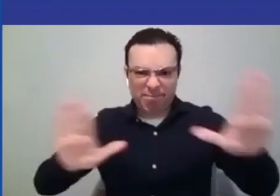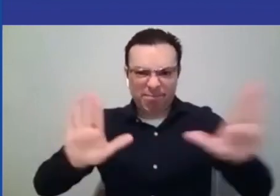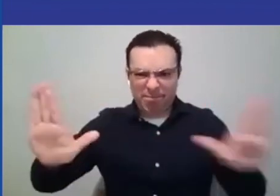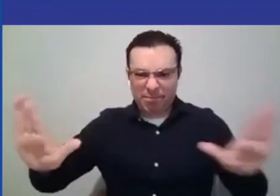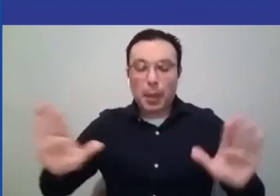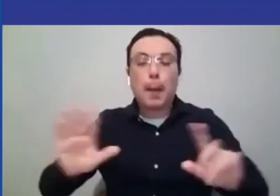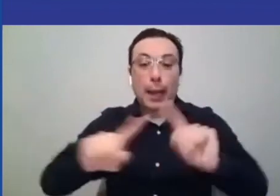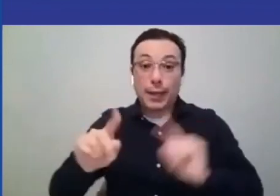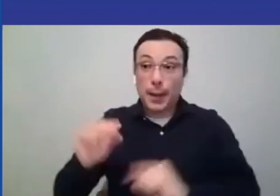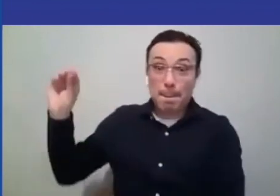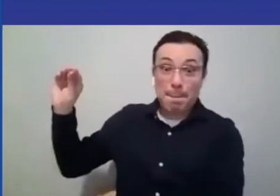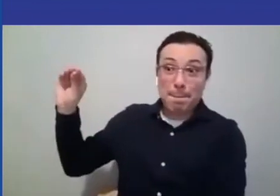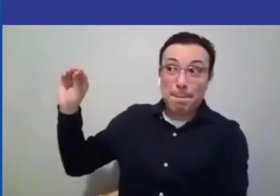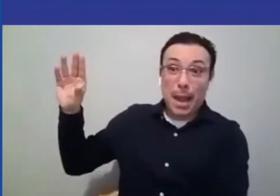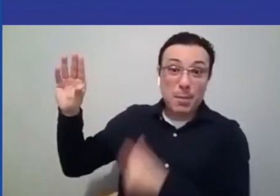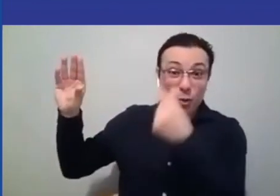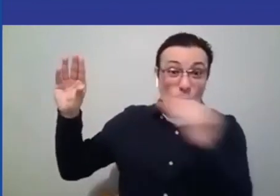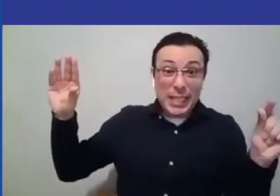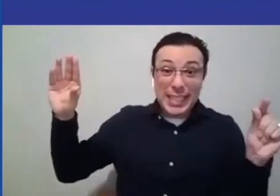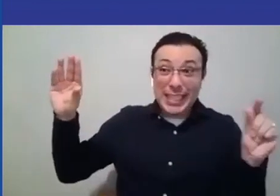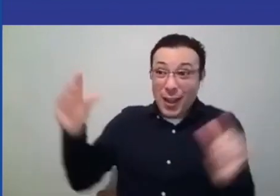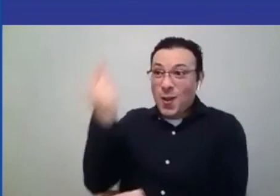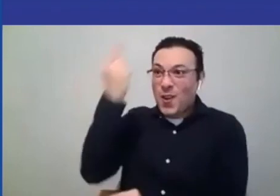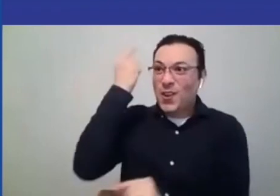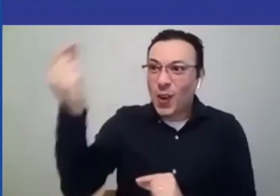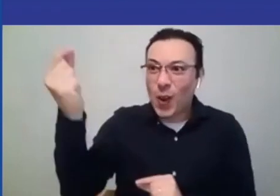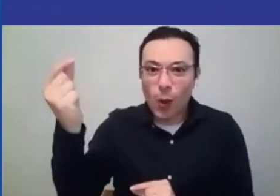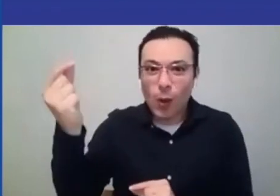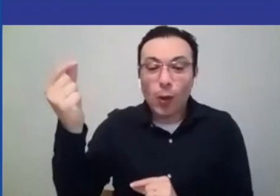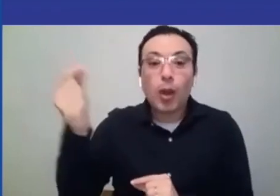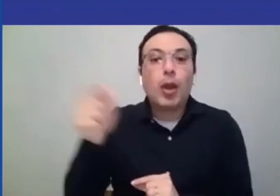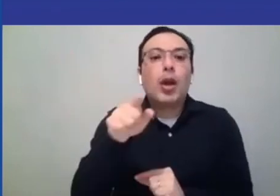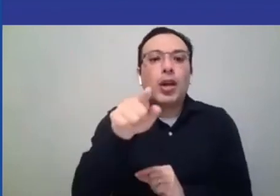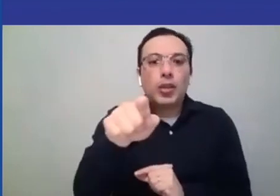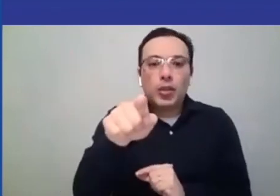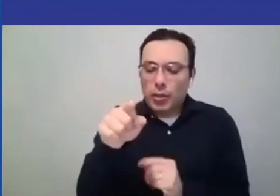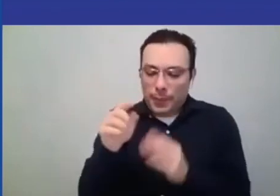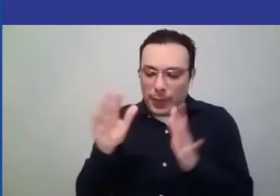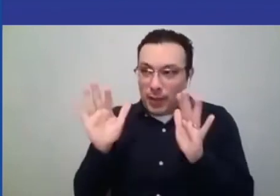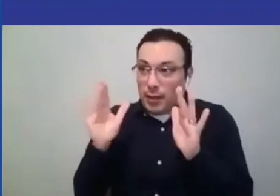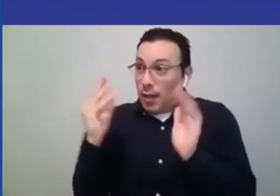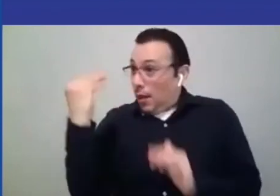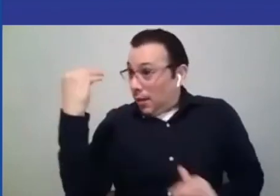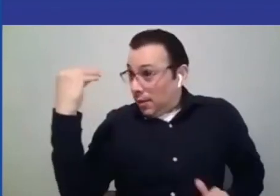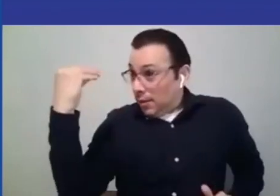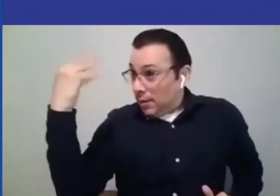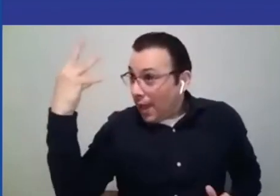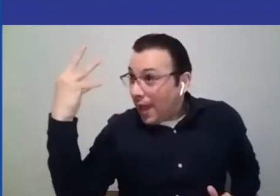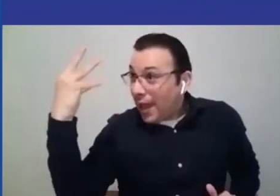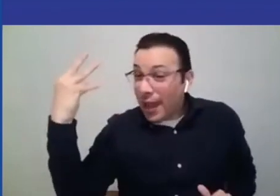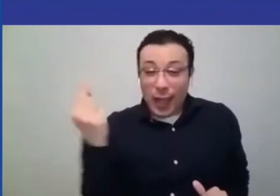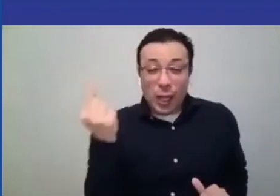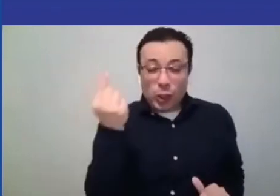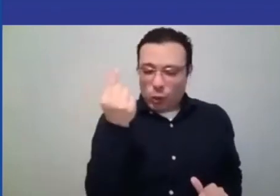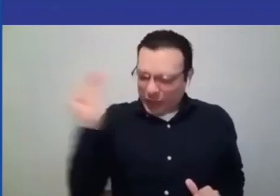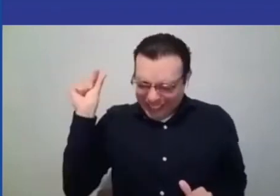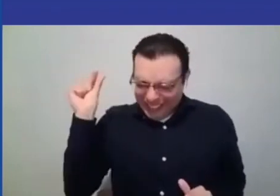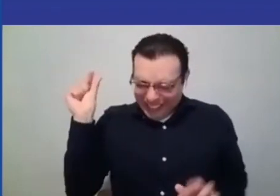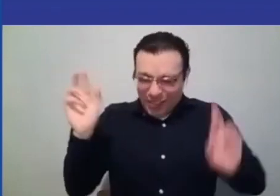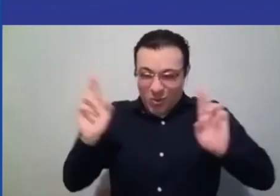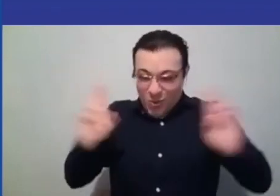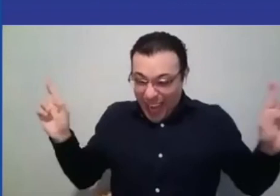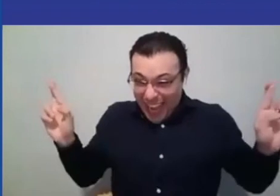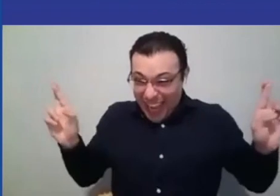But so the green light might be different based on where you live. But what's the one thing you are looking forward to